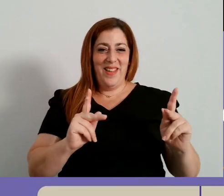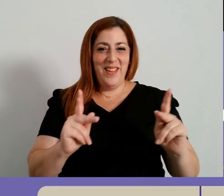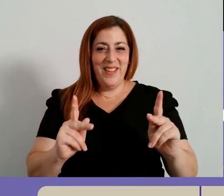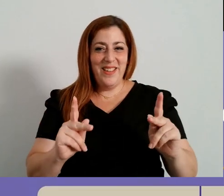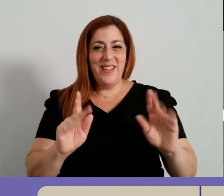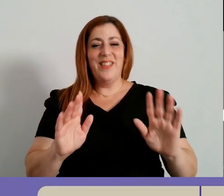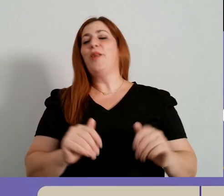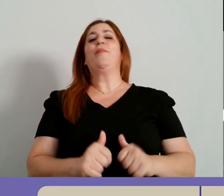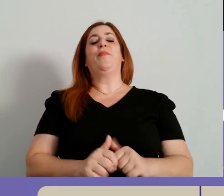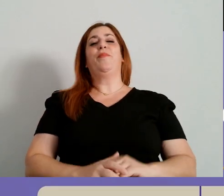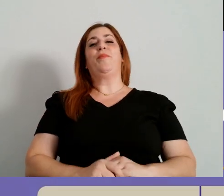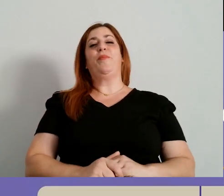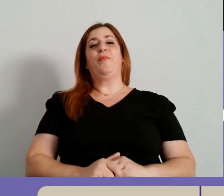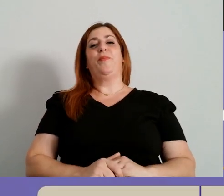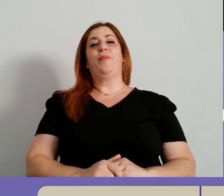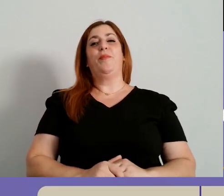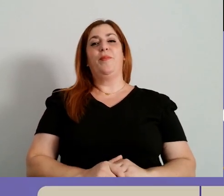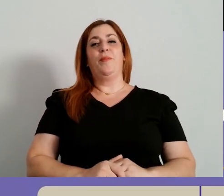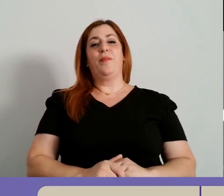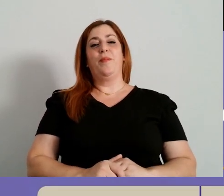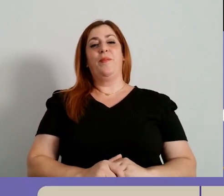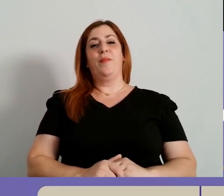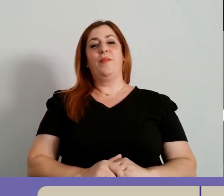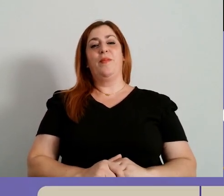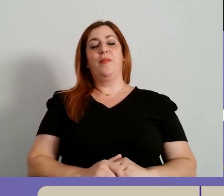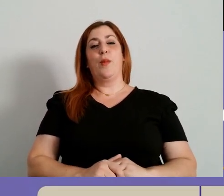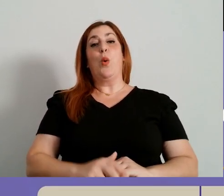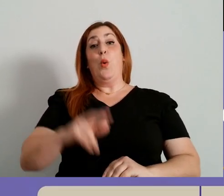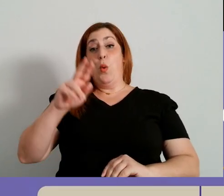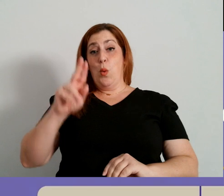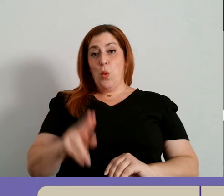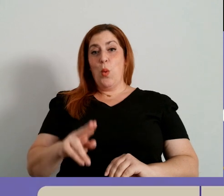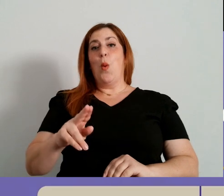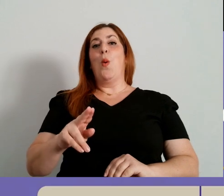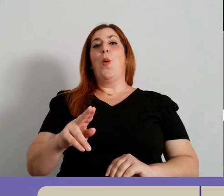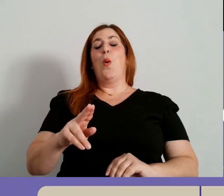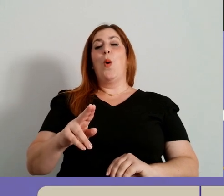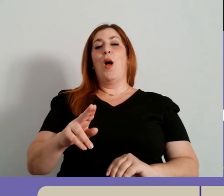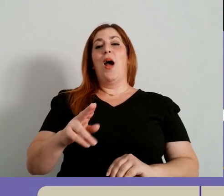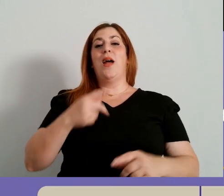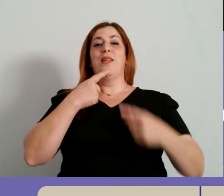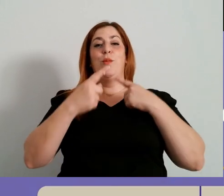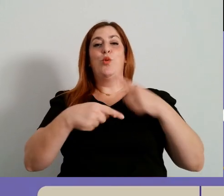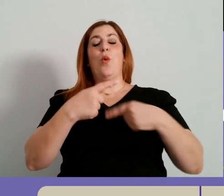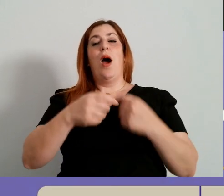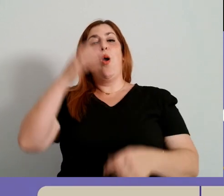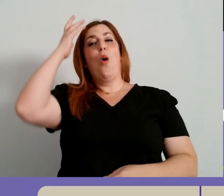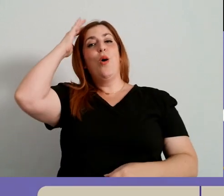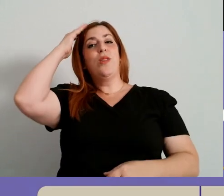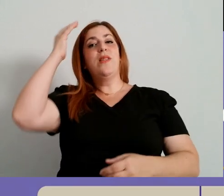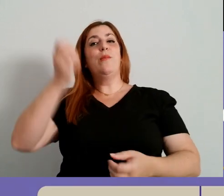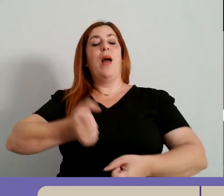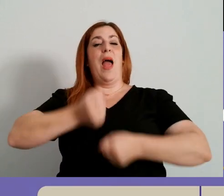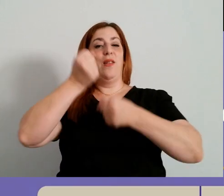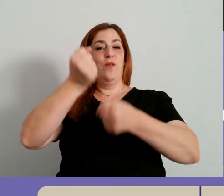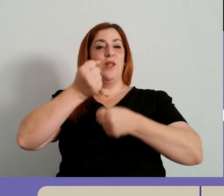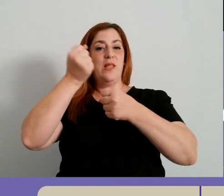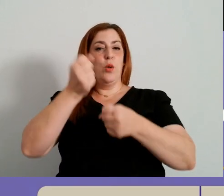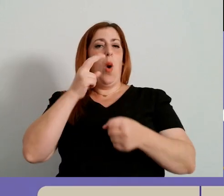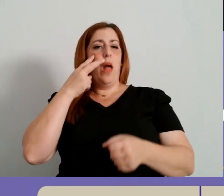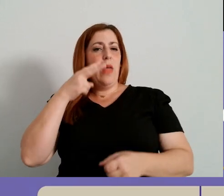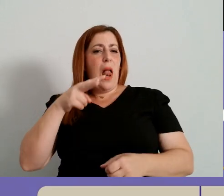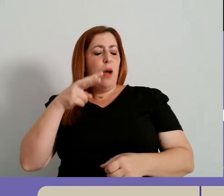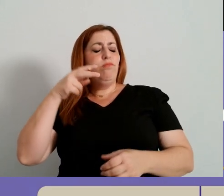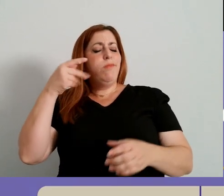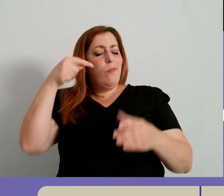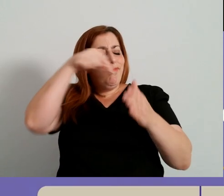Perfect. Thank you. Thank you, Amanda. And also, we're going to be talking about autism advocacy itself. We're going to delve a bit more deeper